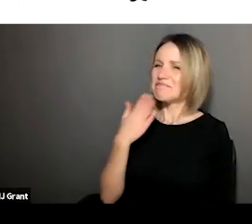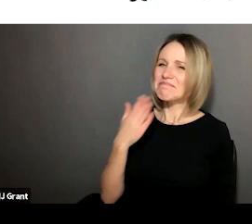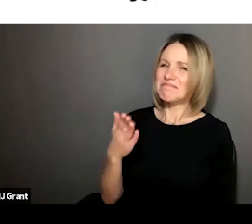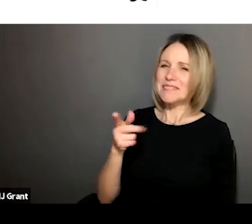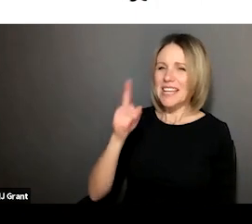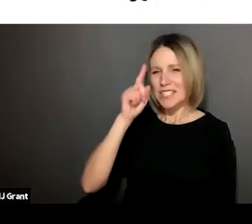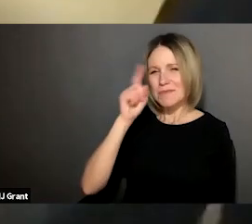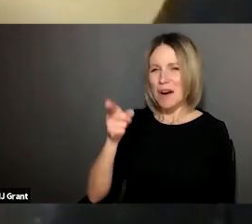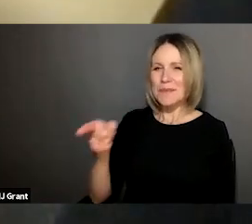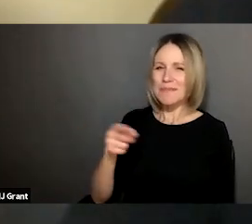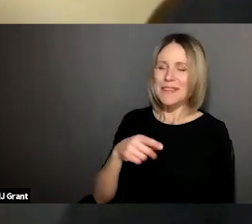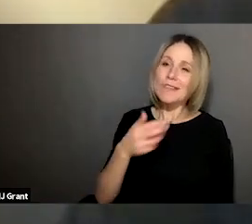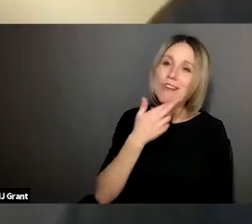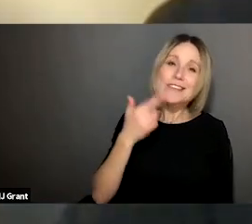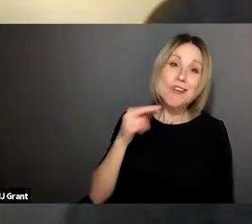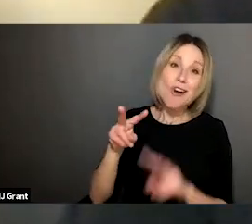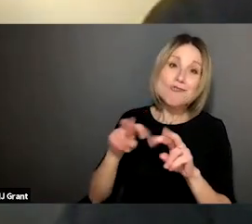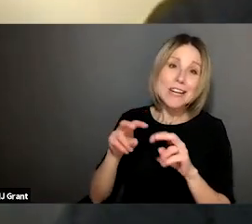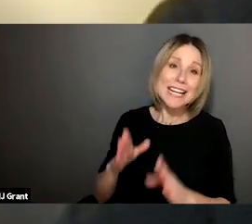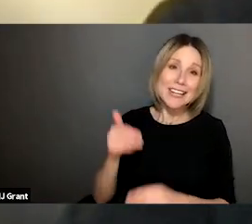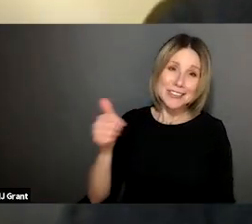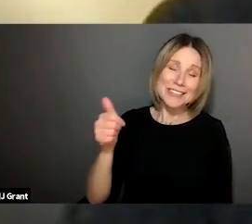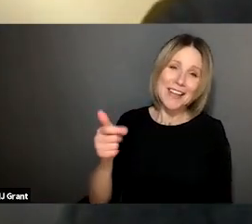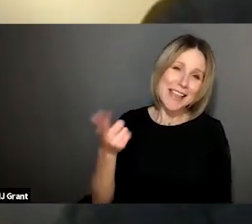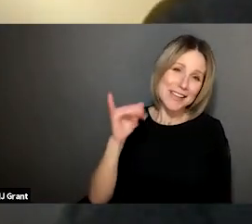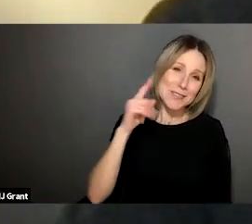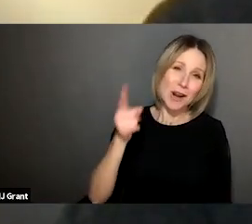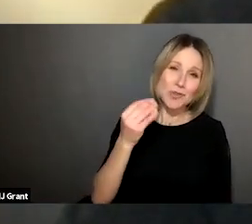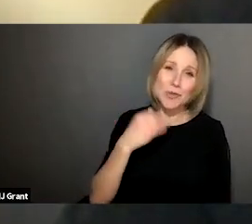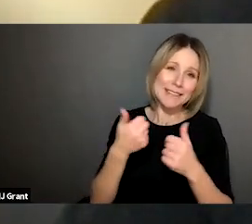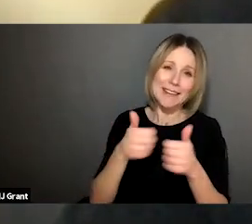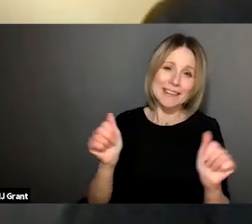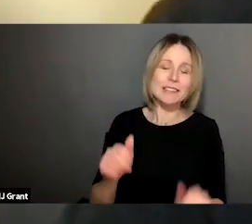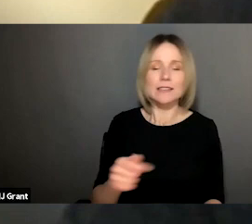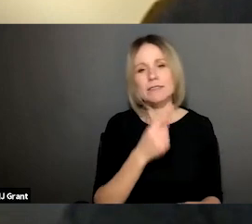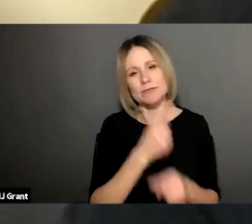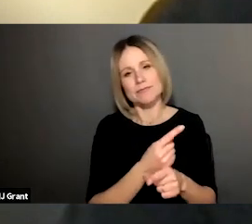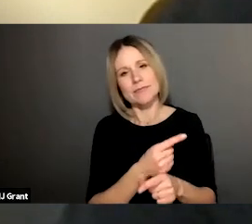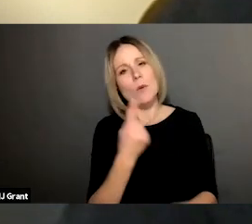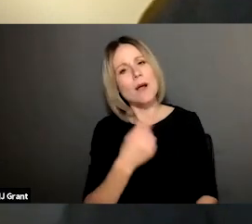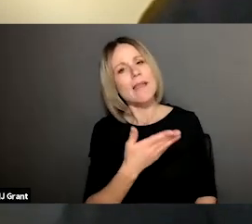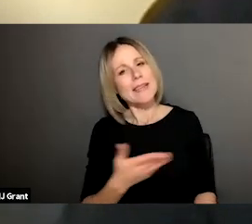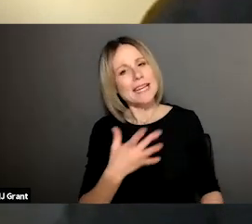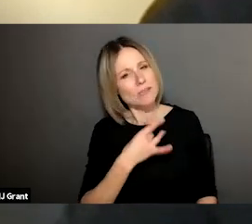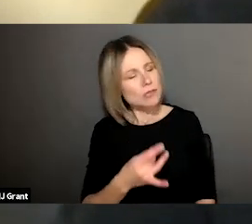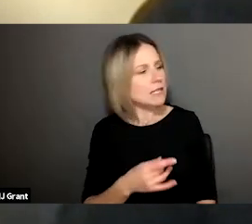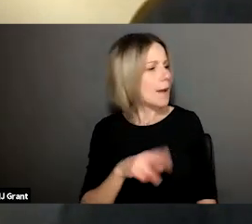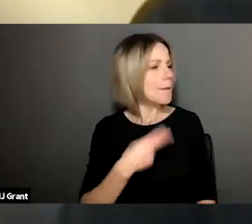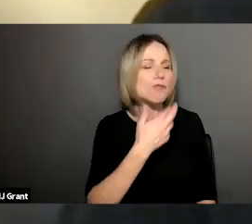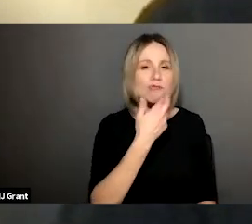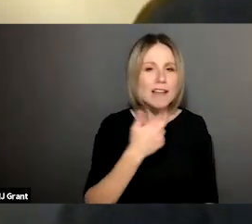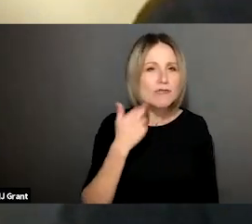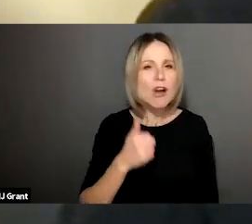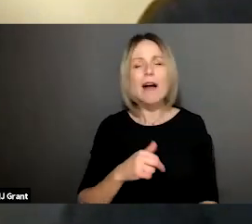smart move. Oh, absolutely. In fact, one of the things that I think is interesting about restaurants, menus, and restaurant